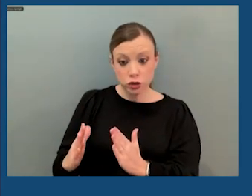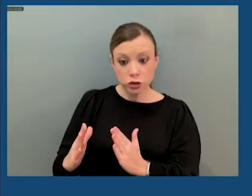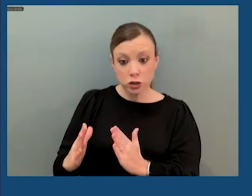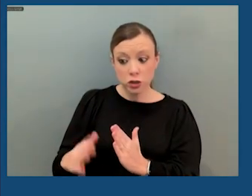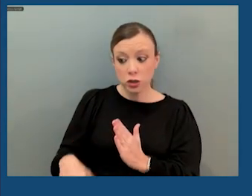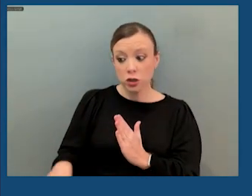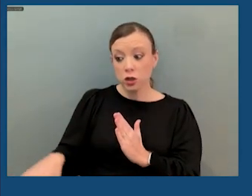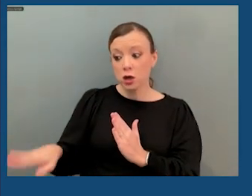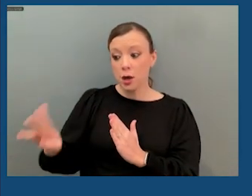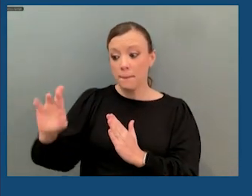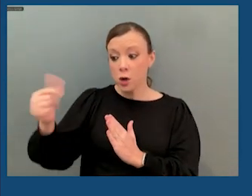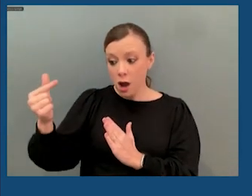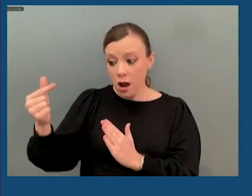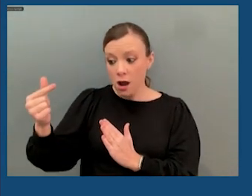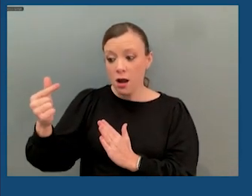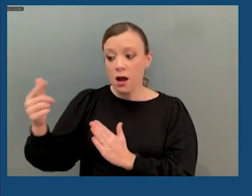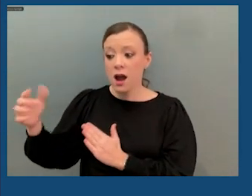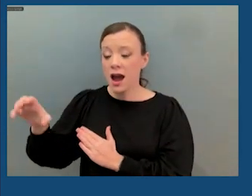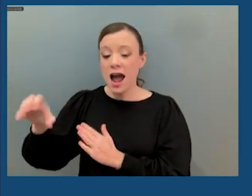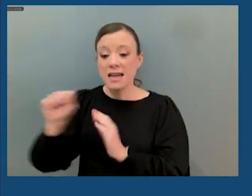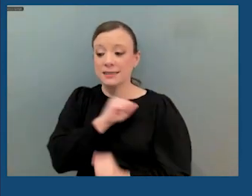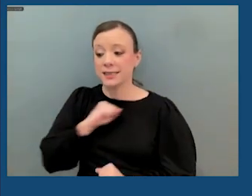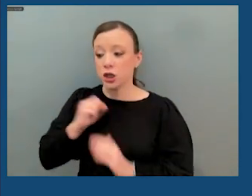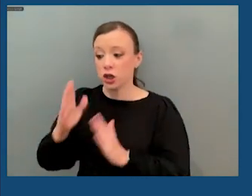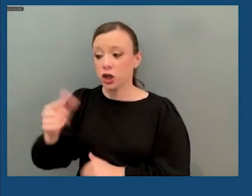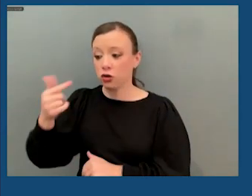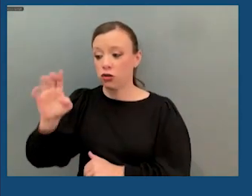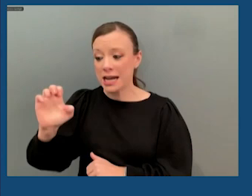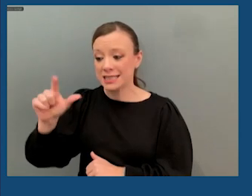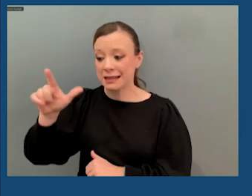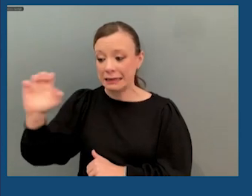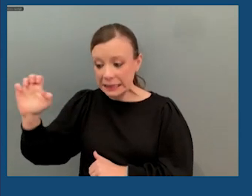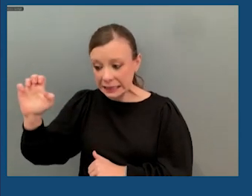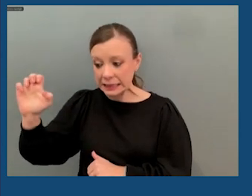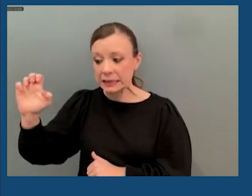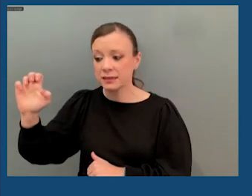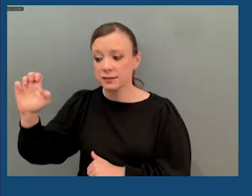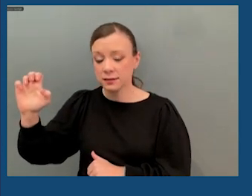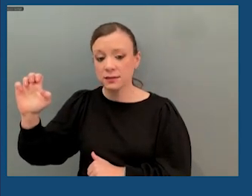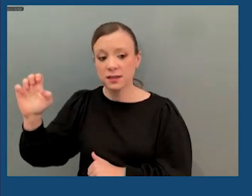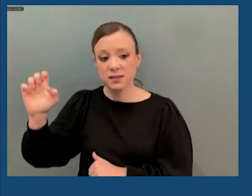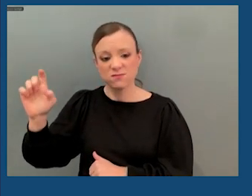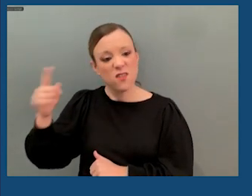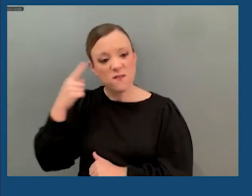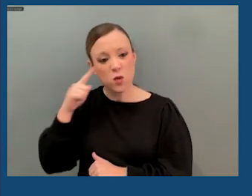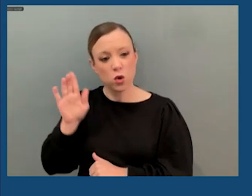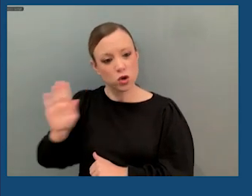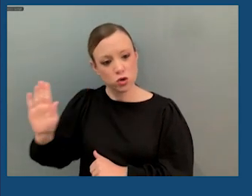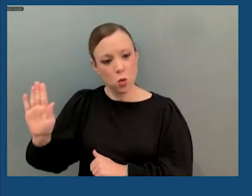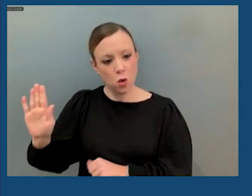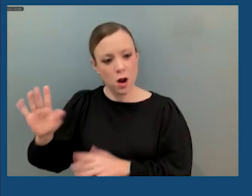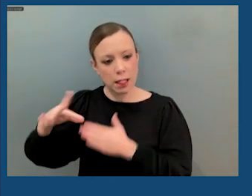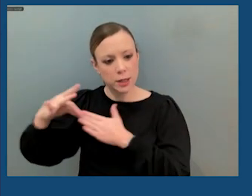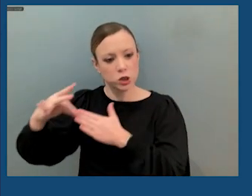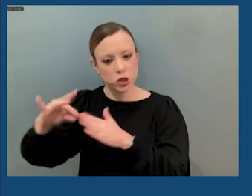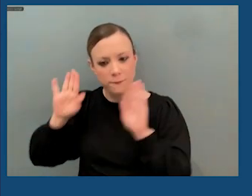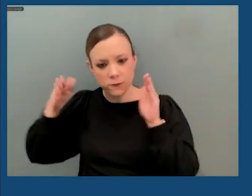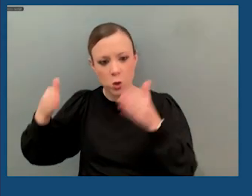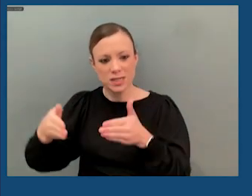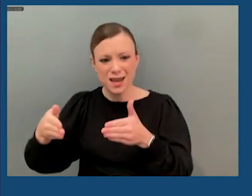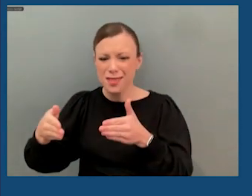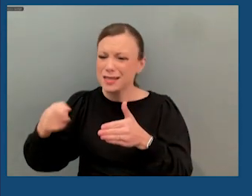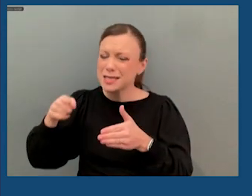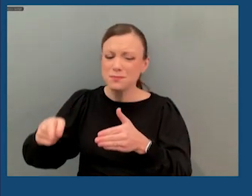Hornlund-Siegelman and Assemblymember Grace Lee, for their leadership and for focusing on this. This is something that's been really a labor of love